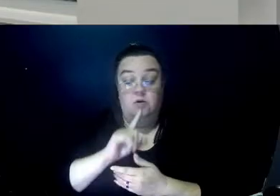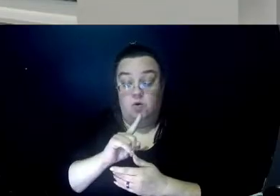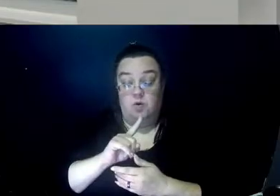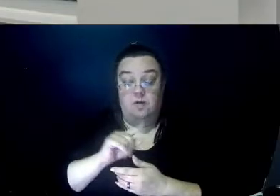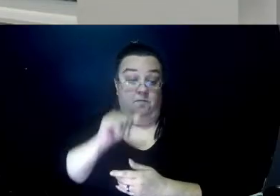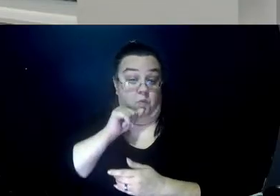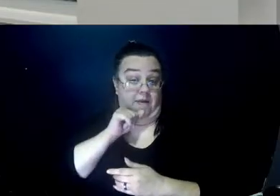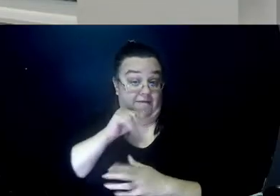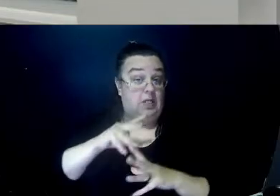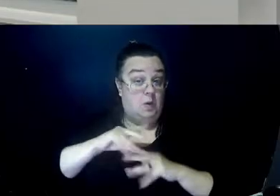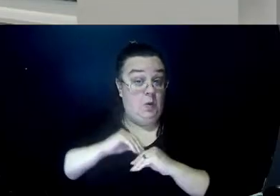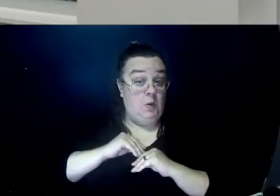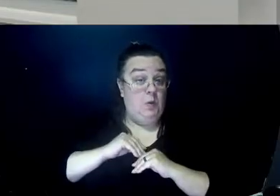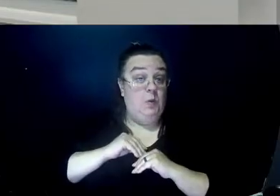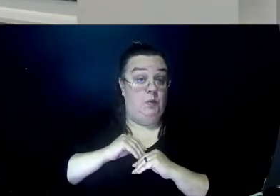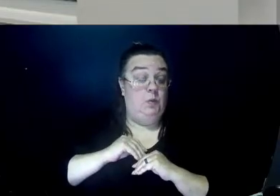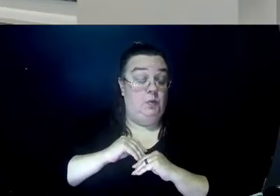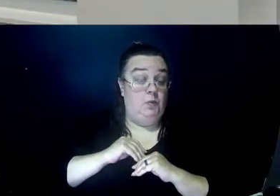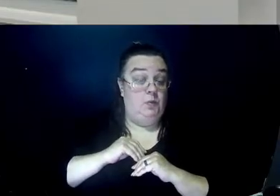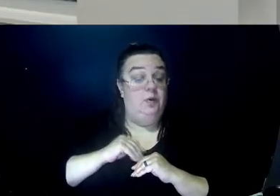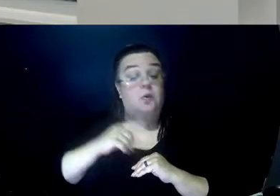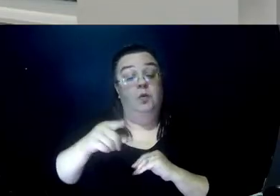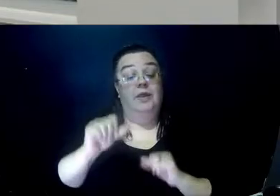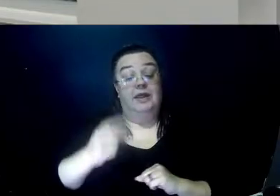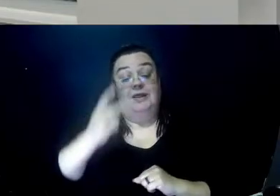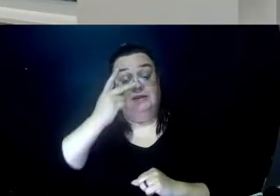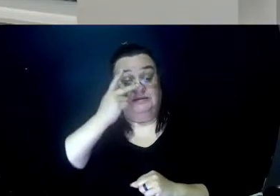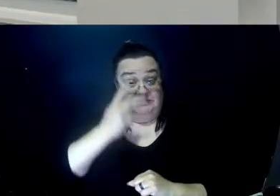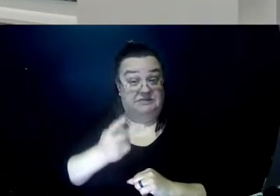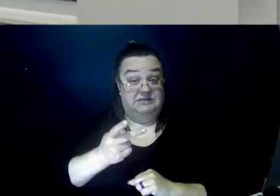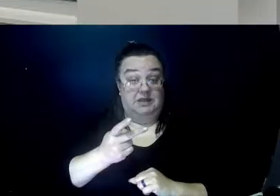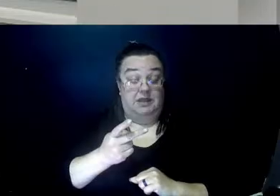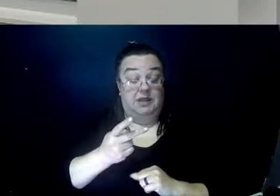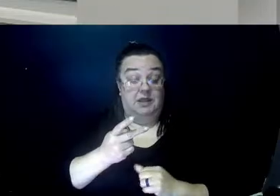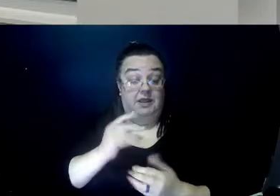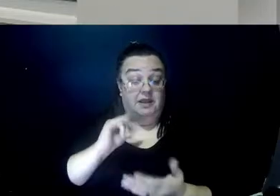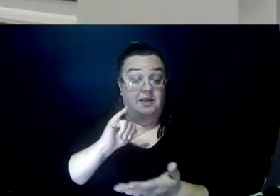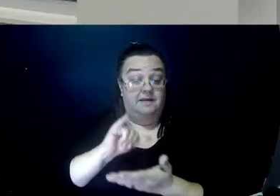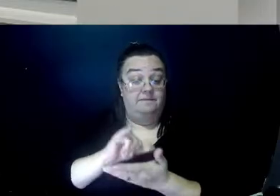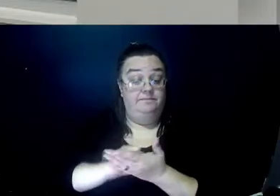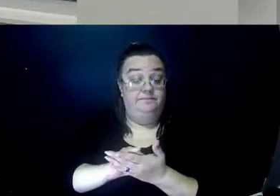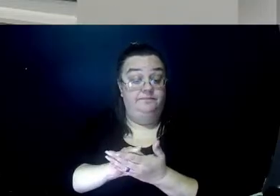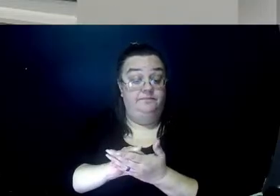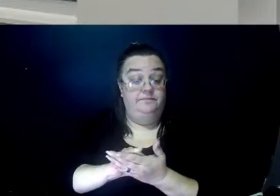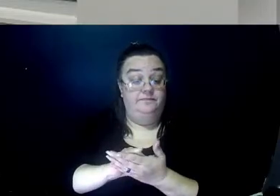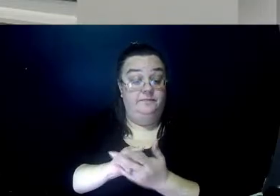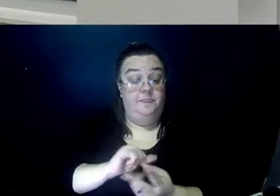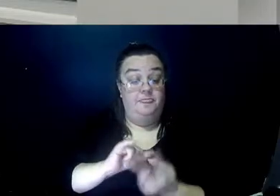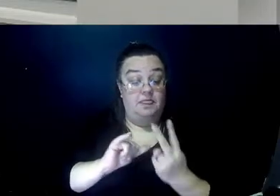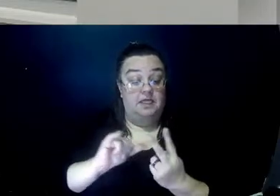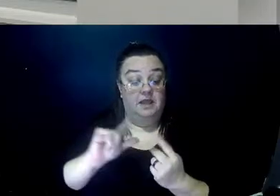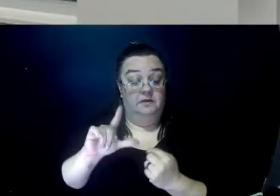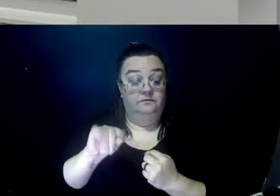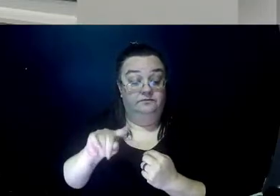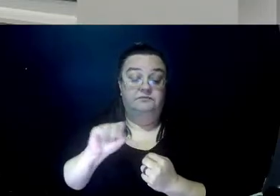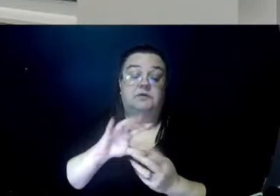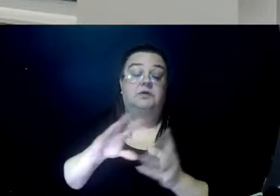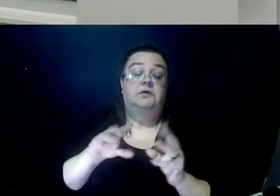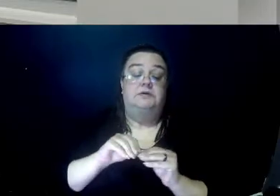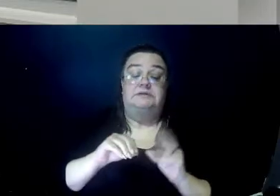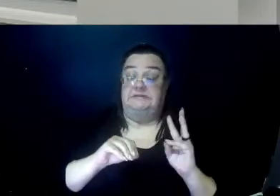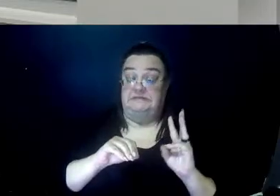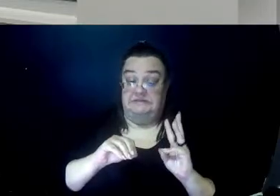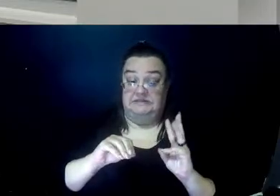owned. And you can see that the two lots that come in, there's 6 lots that come